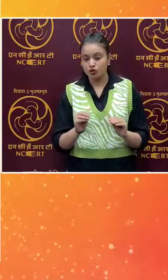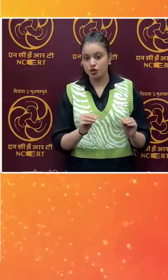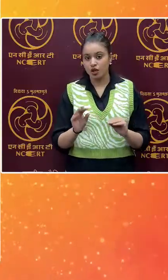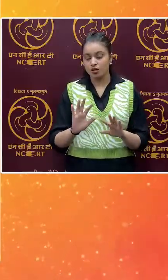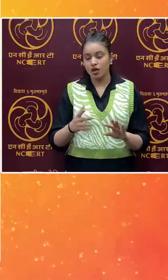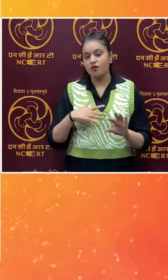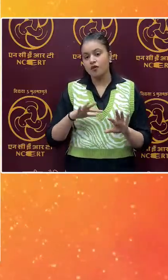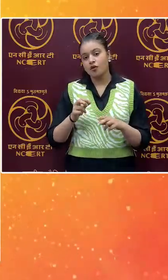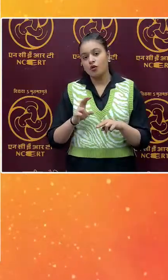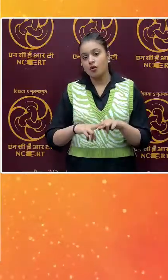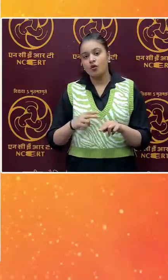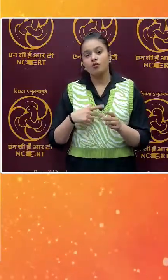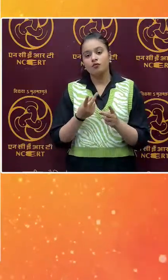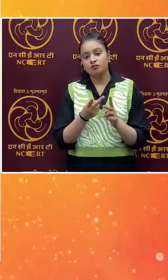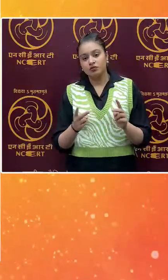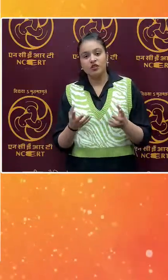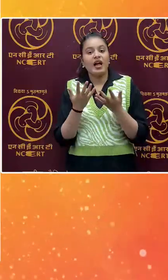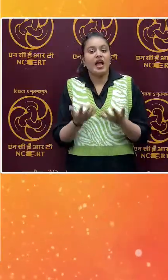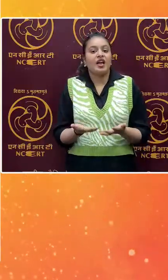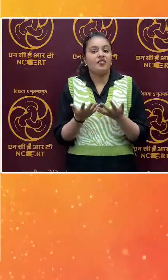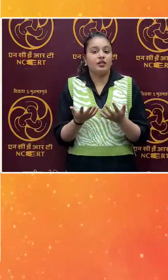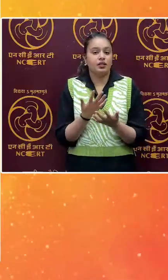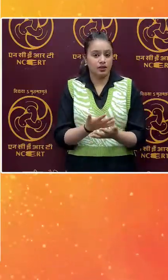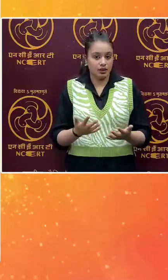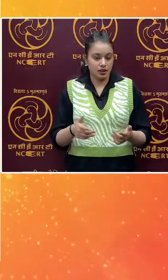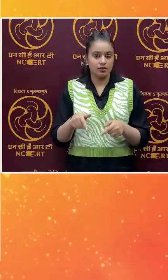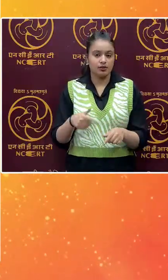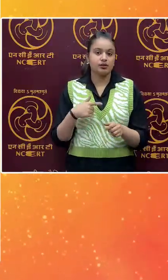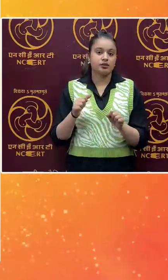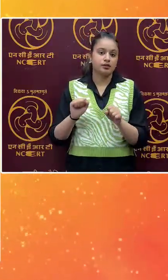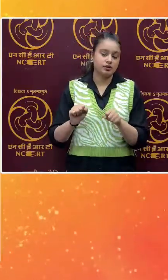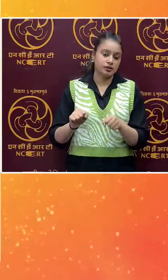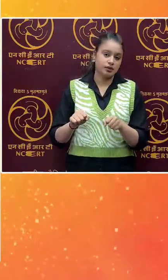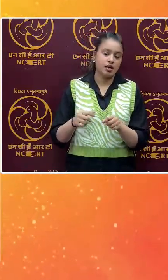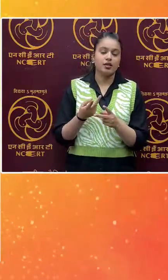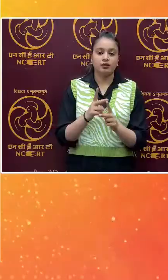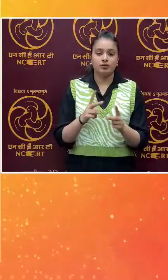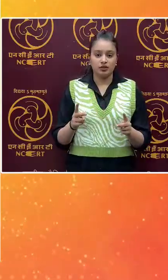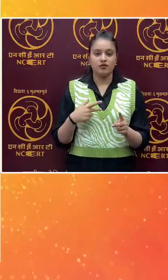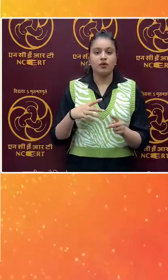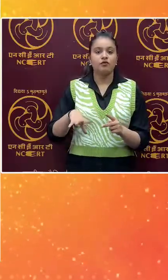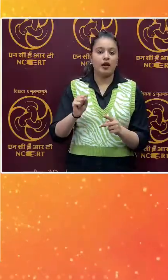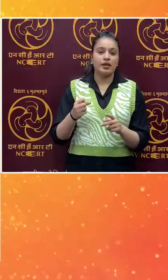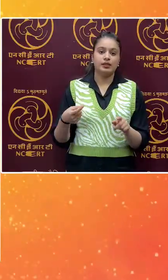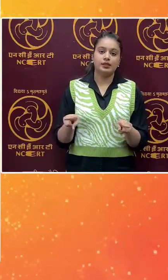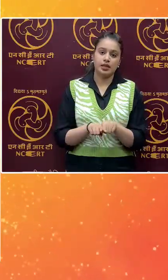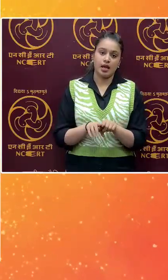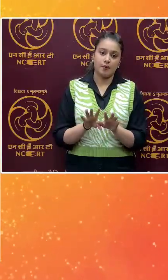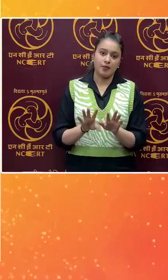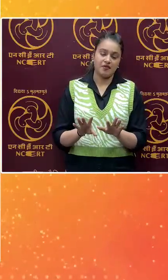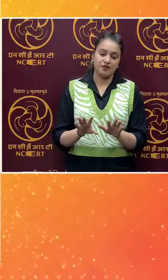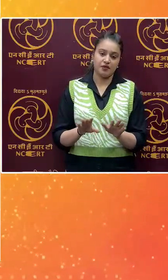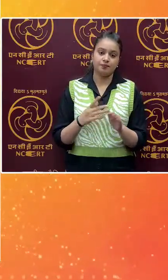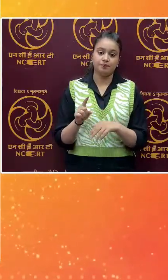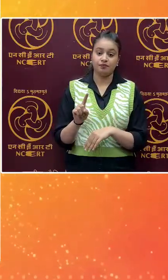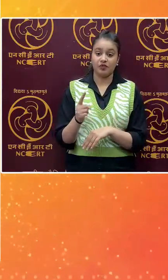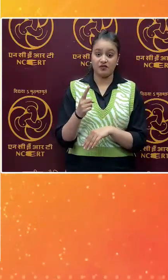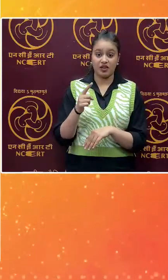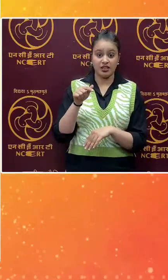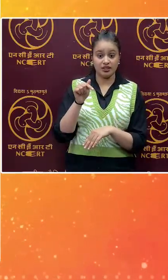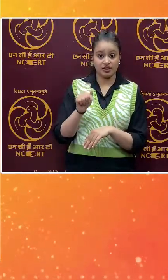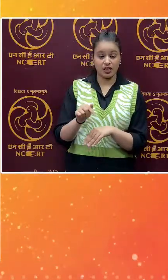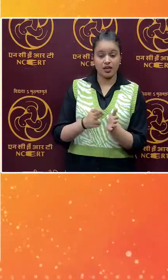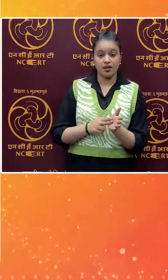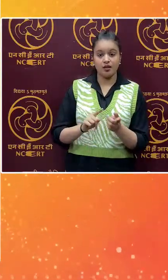of heavier different elements. heavier elements. This is what Otto Hahn and Lisa Meitner finds. Fine, sir. So once this nuclear